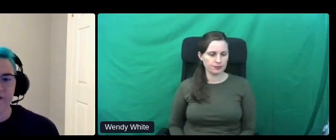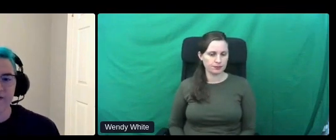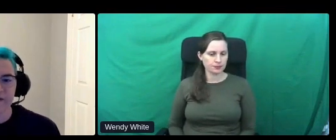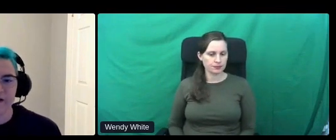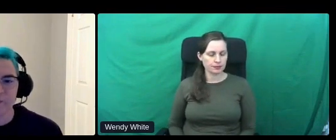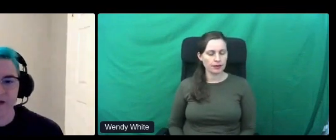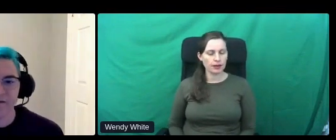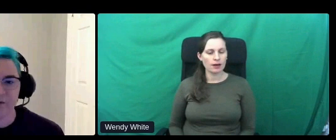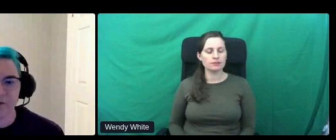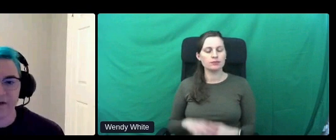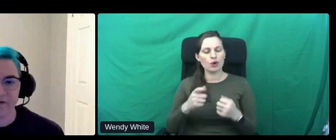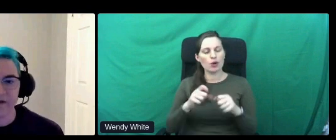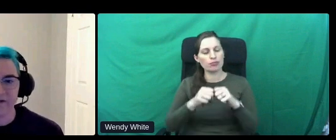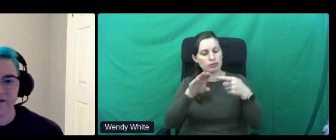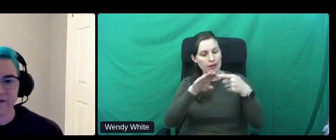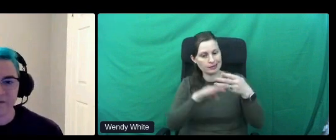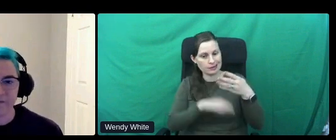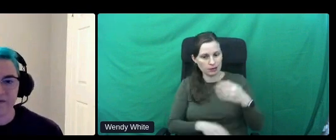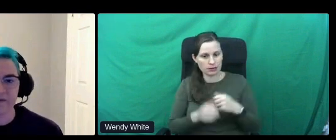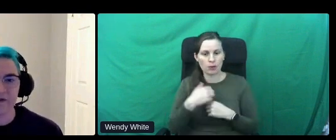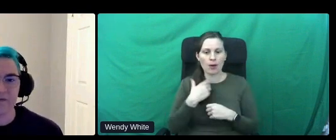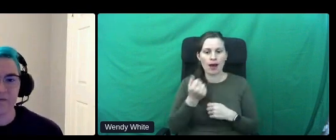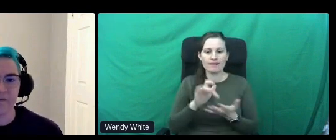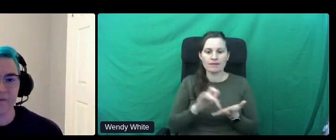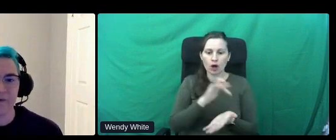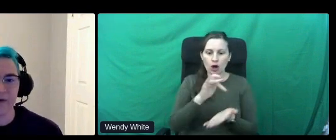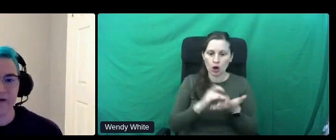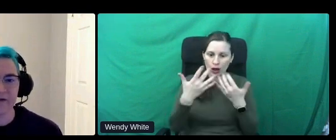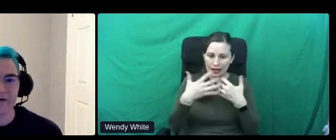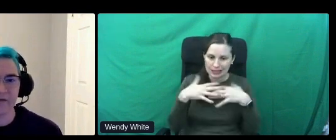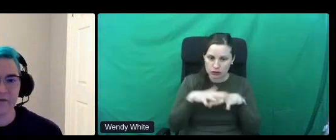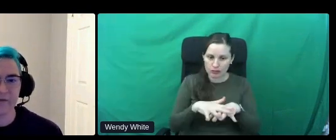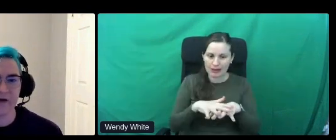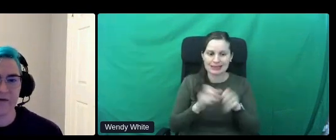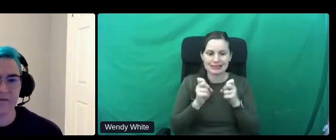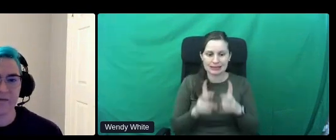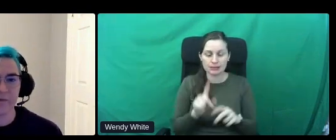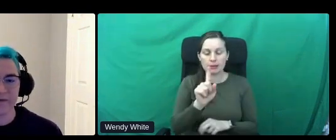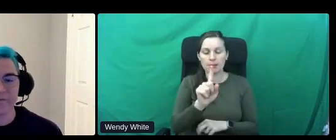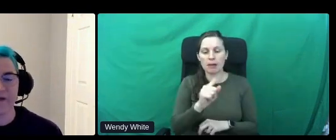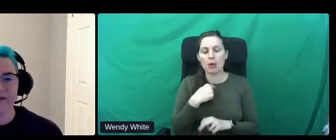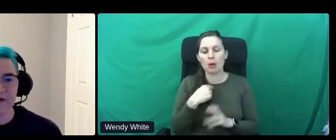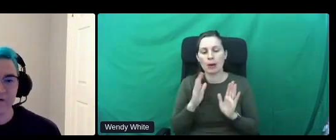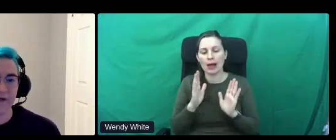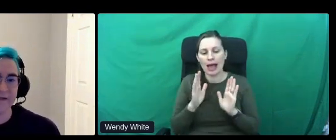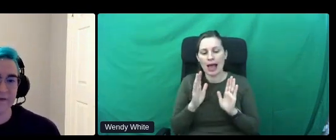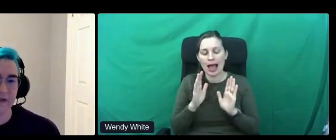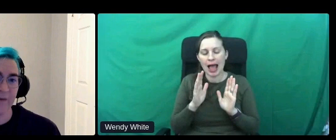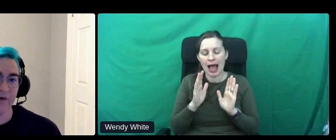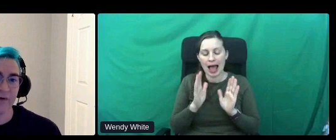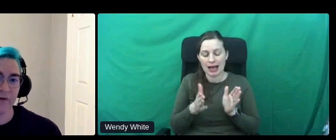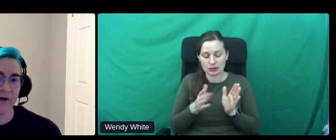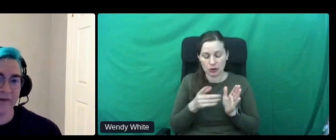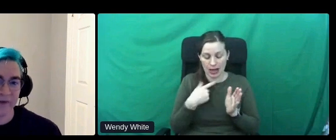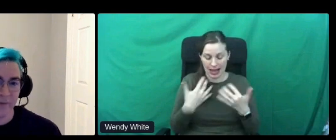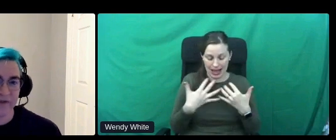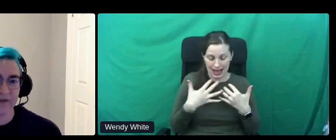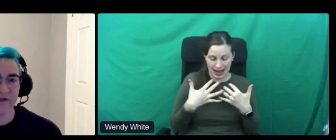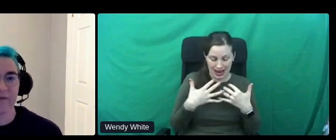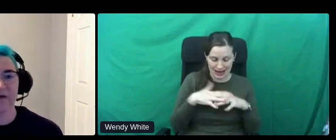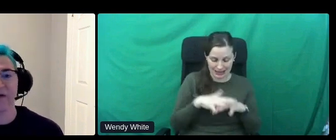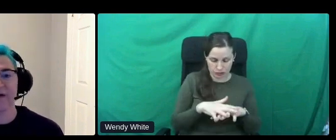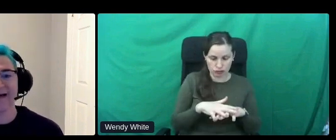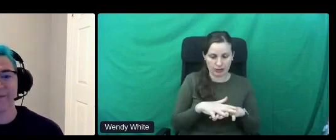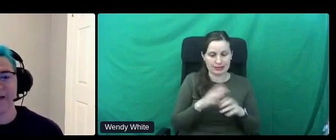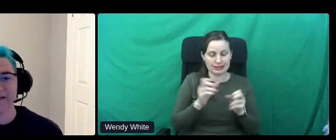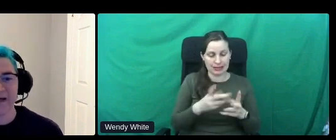So to break this down, we have core integrated systems, but we had to, with basically our integrated systems came with our core compass